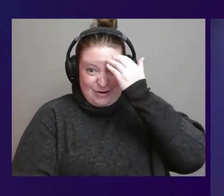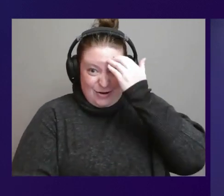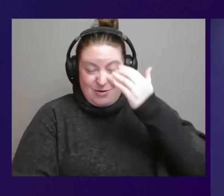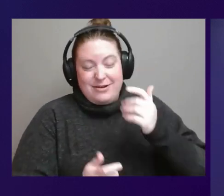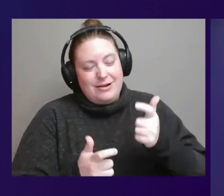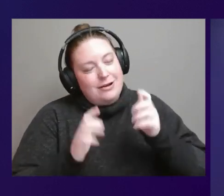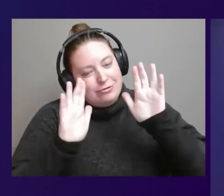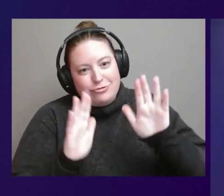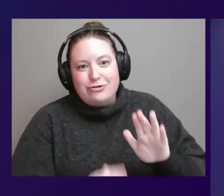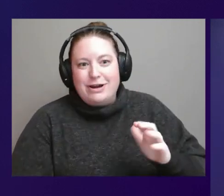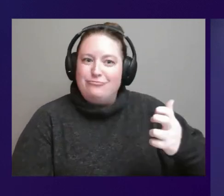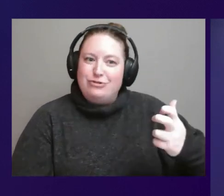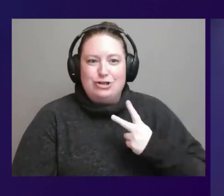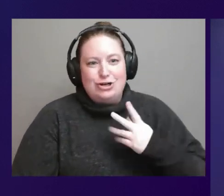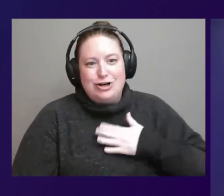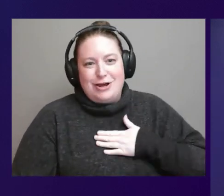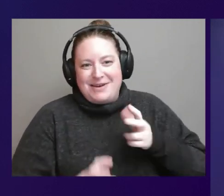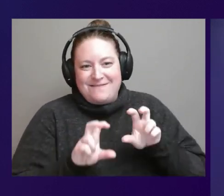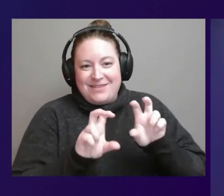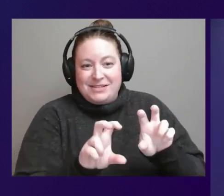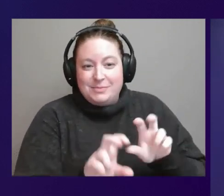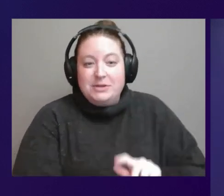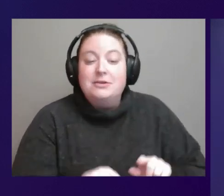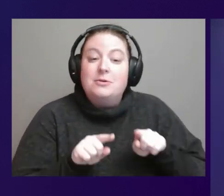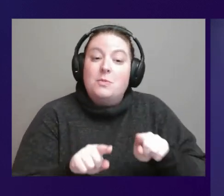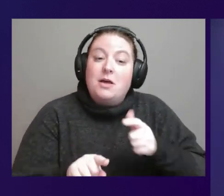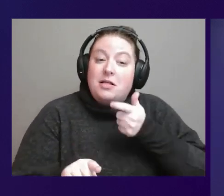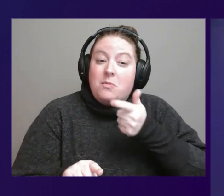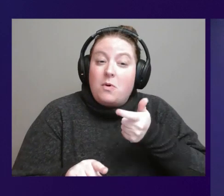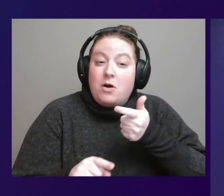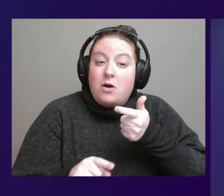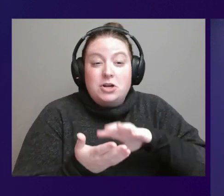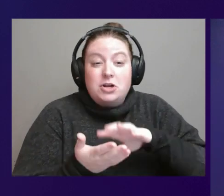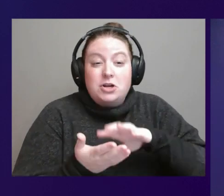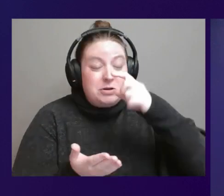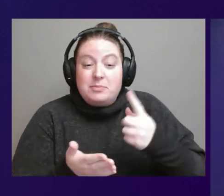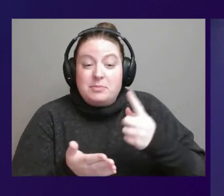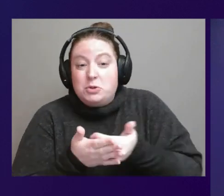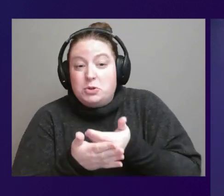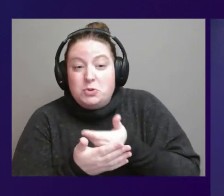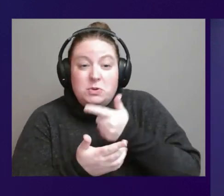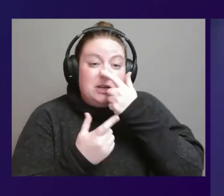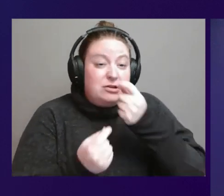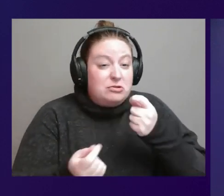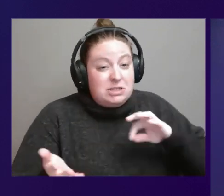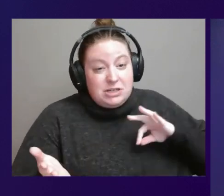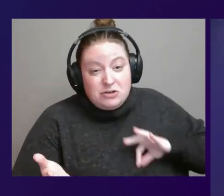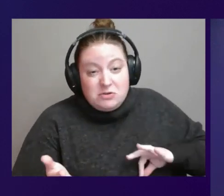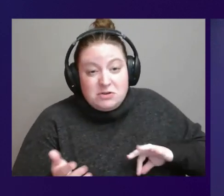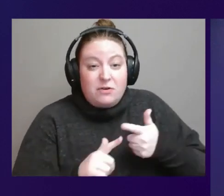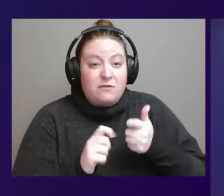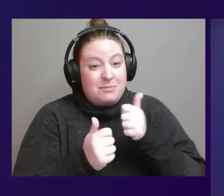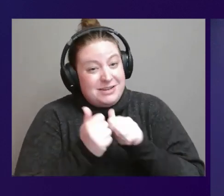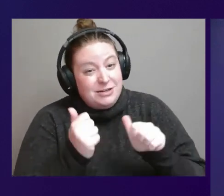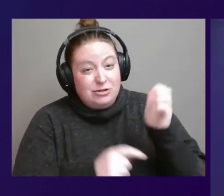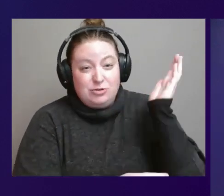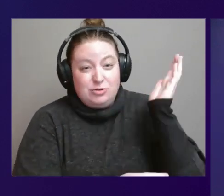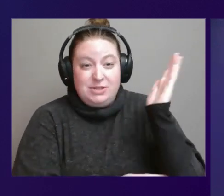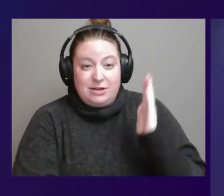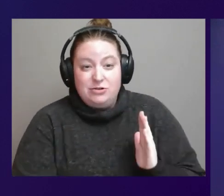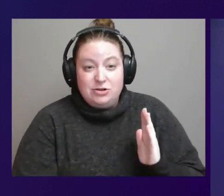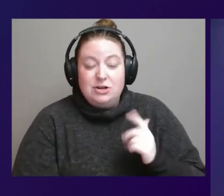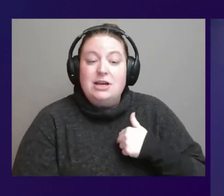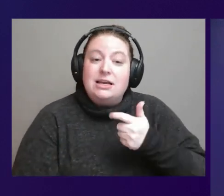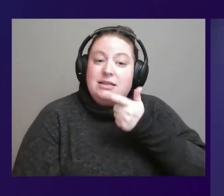investment. As I watched, I realized I learned something new, interesting, and useful from each and every presenter. As I watched, I took